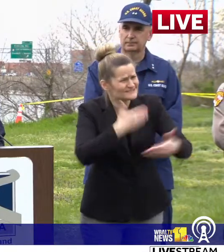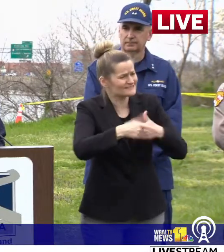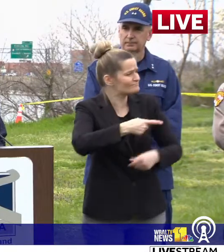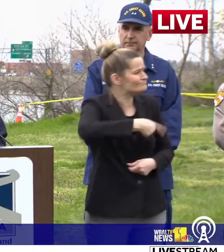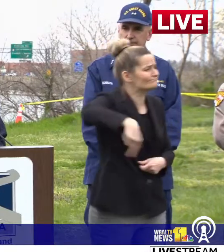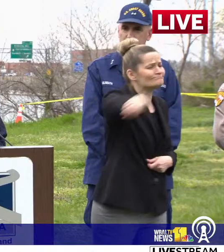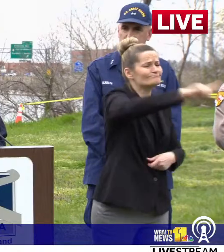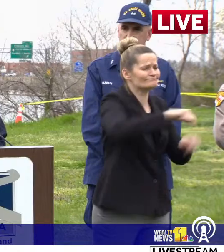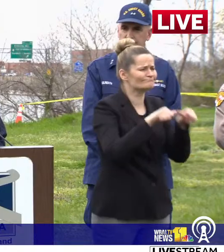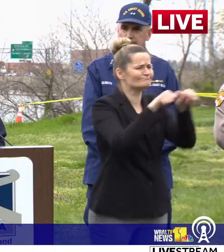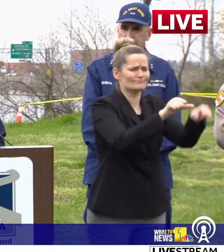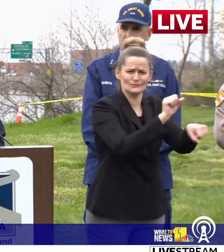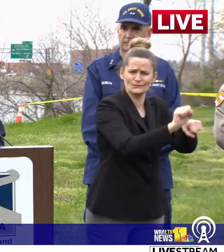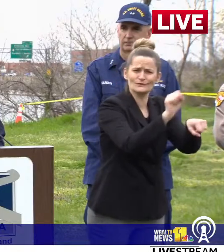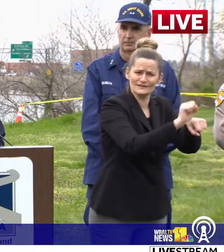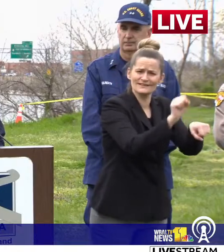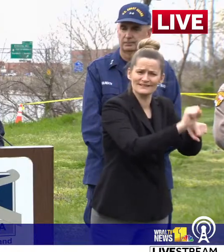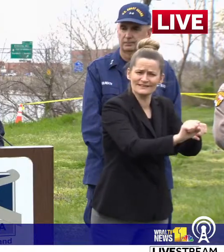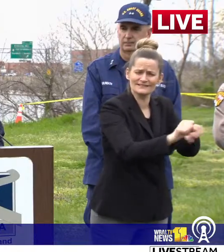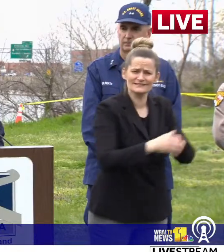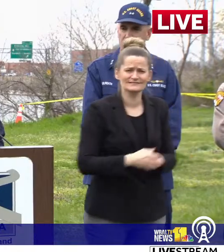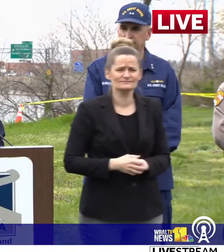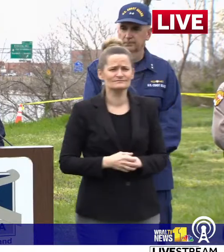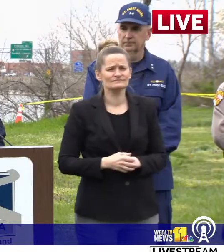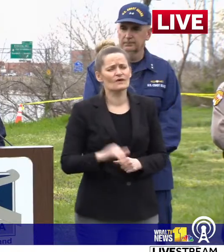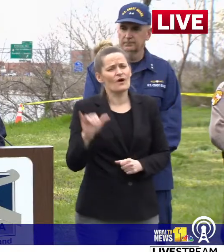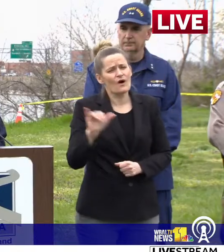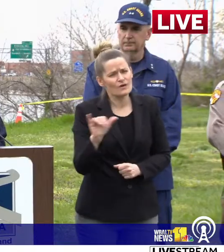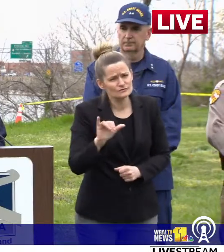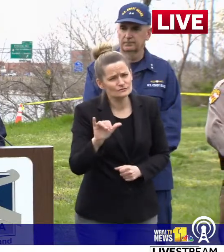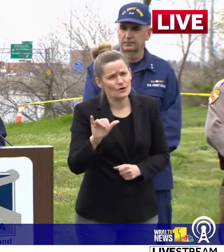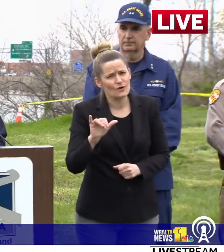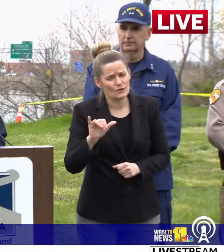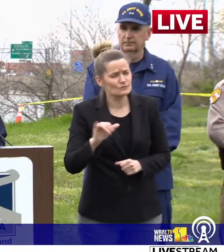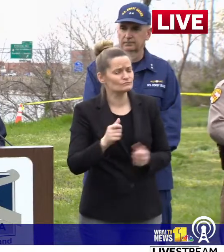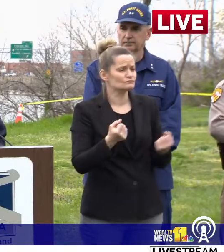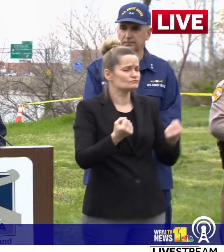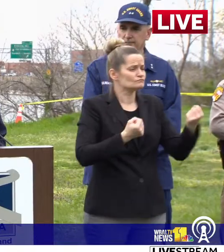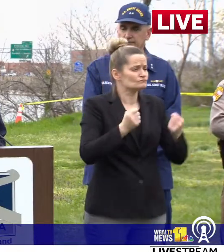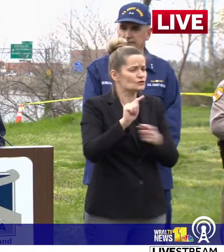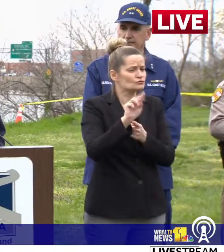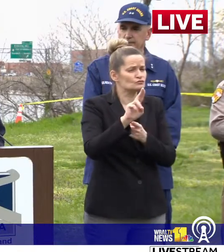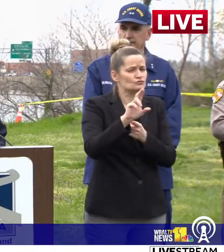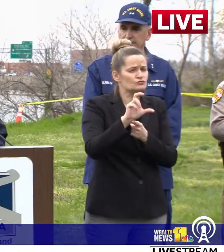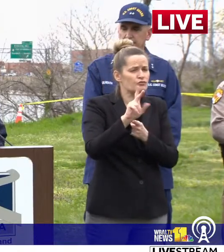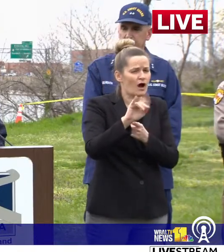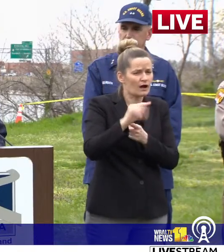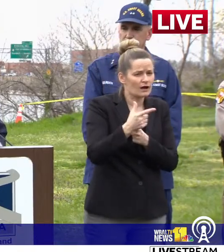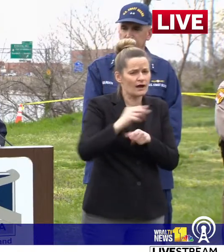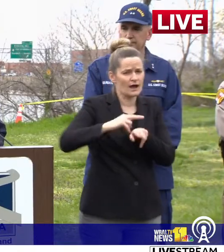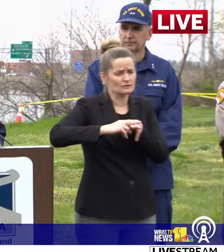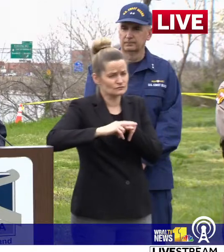operations continue, including cargo that comes in by truck and rail. And we will continue to explore